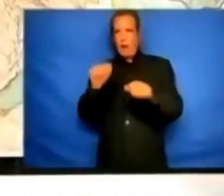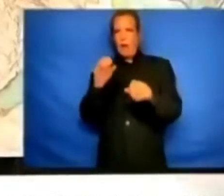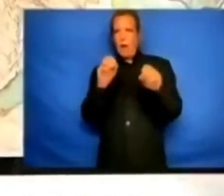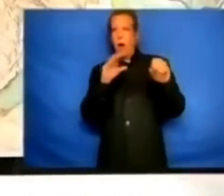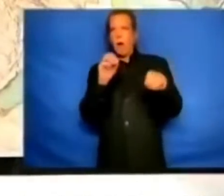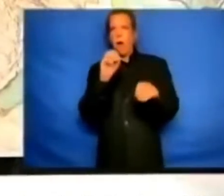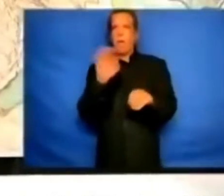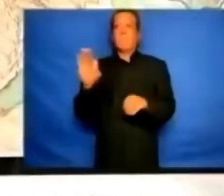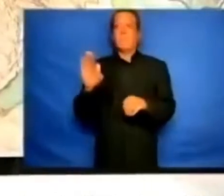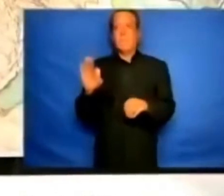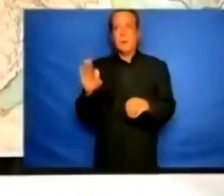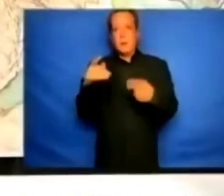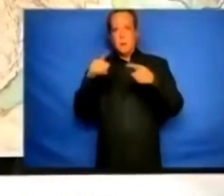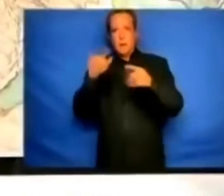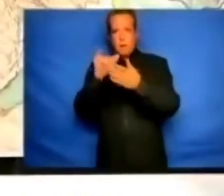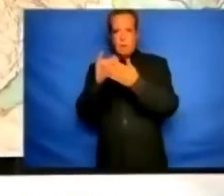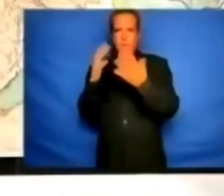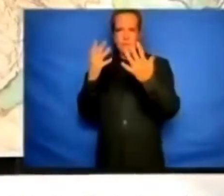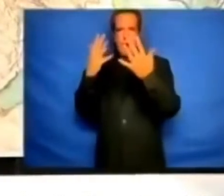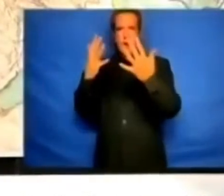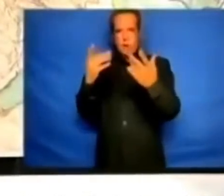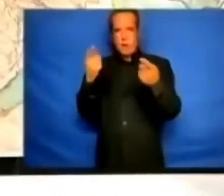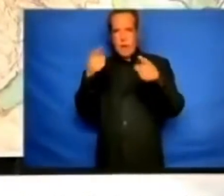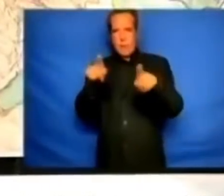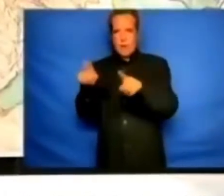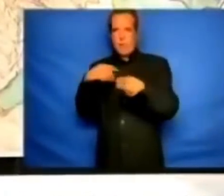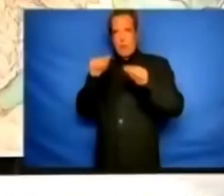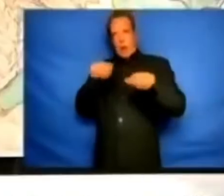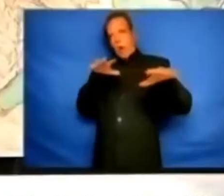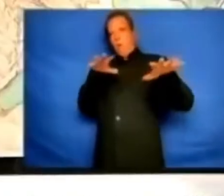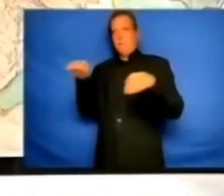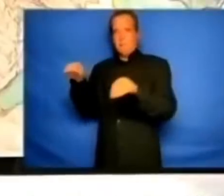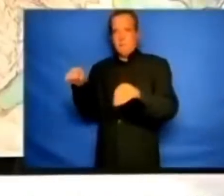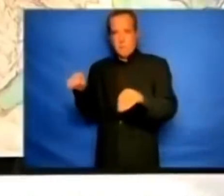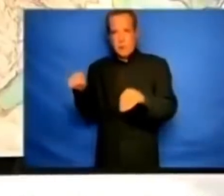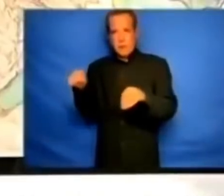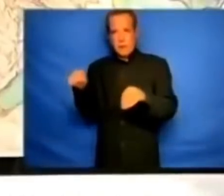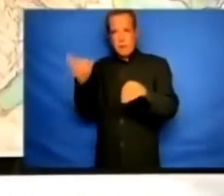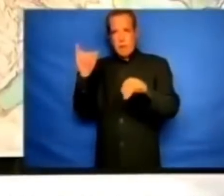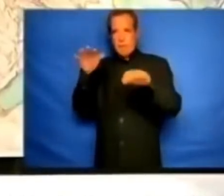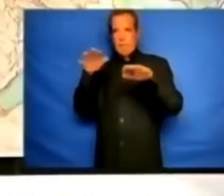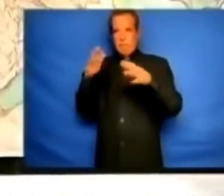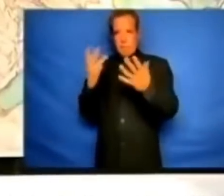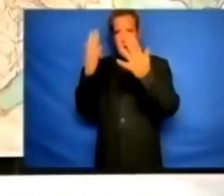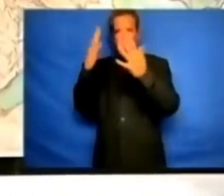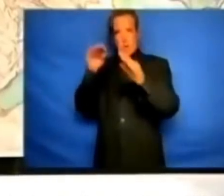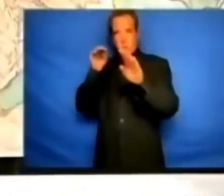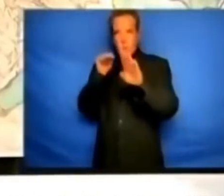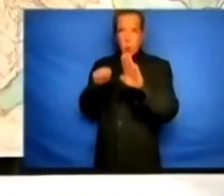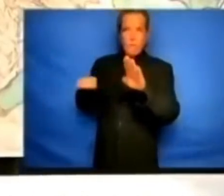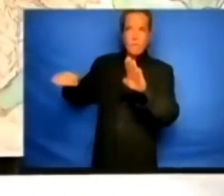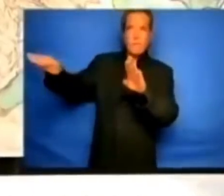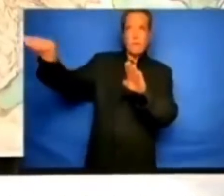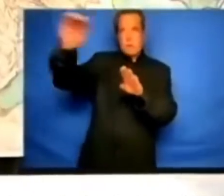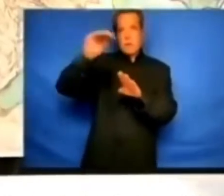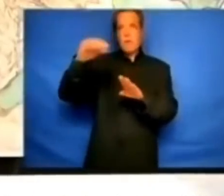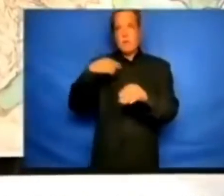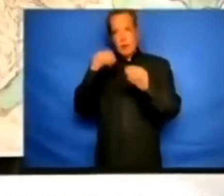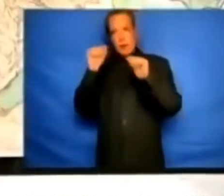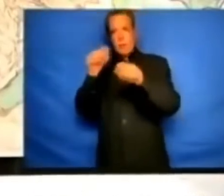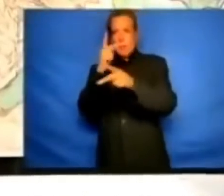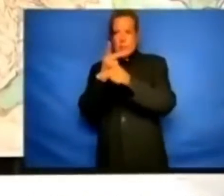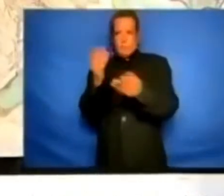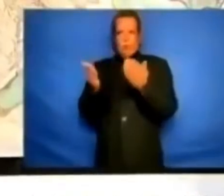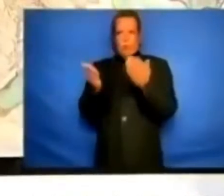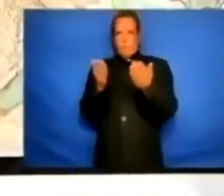approaching, because it was a very good precautionary move. As the fire moved around the town, we were able to maintain service everywhere else.